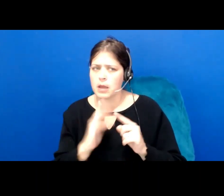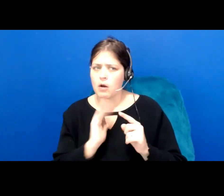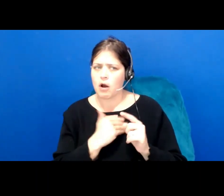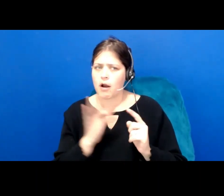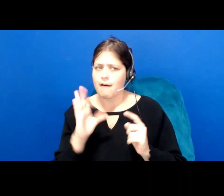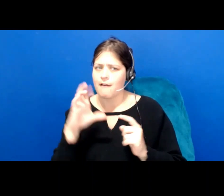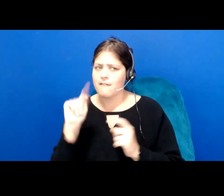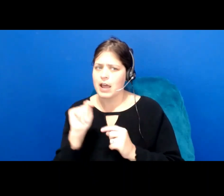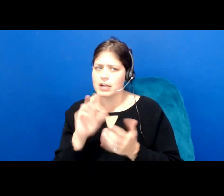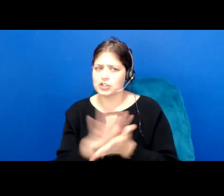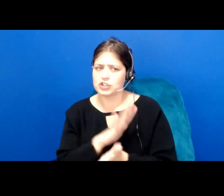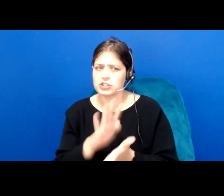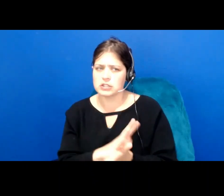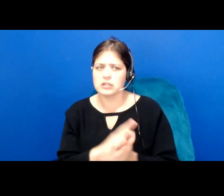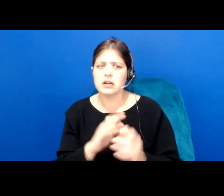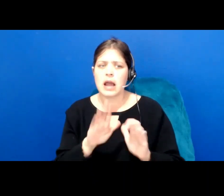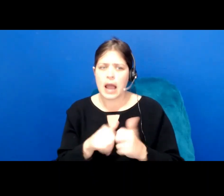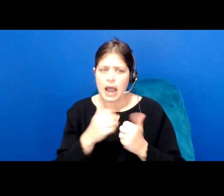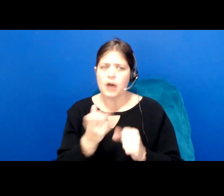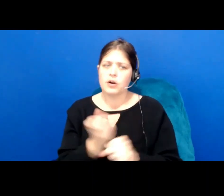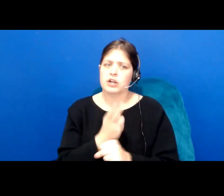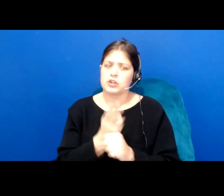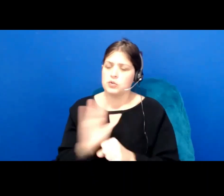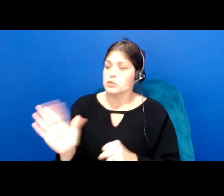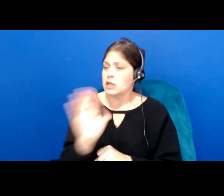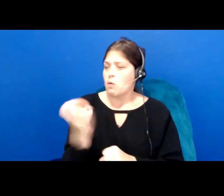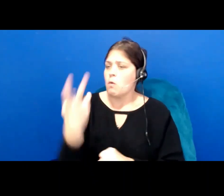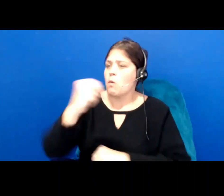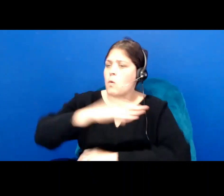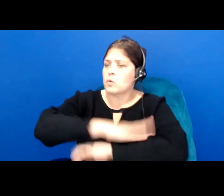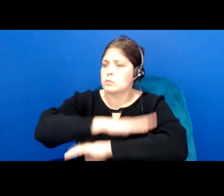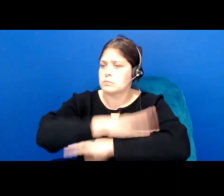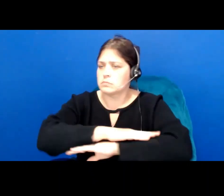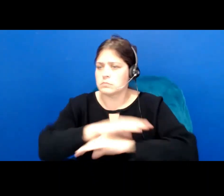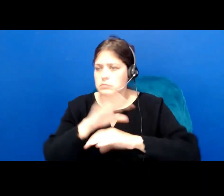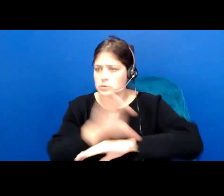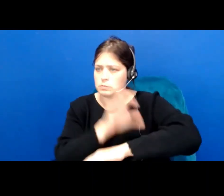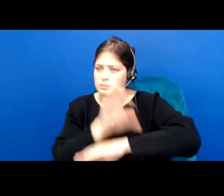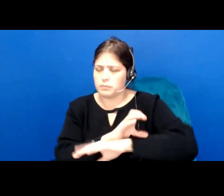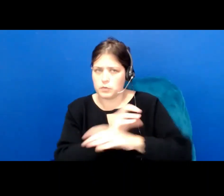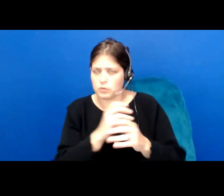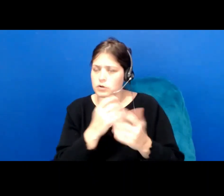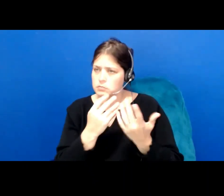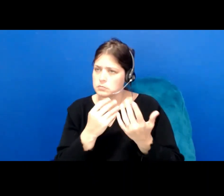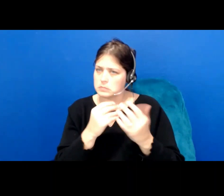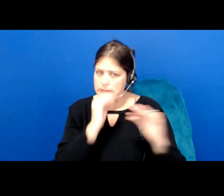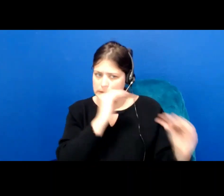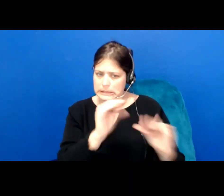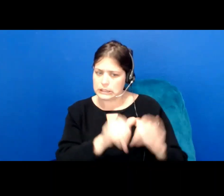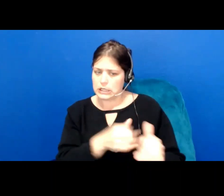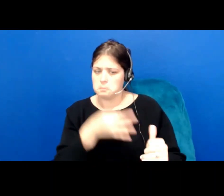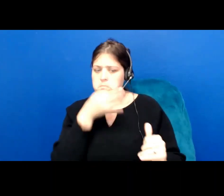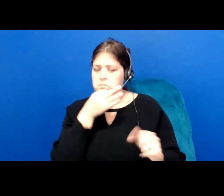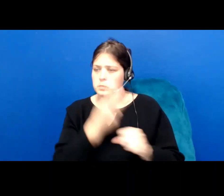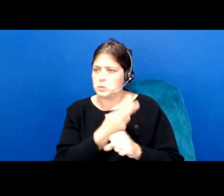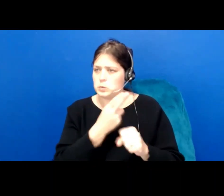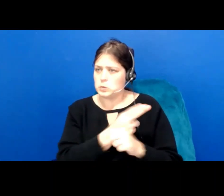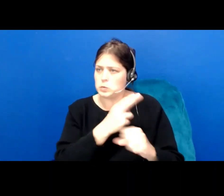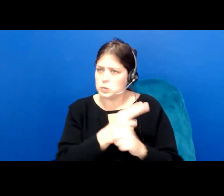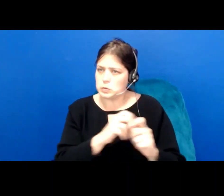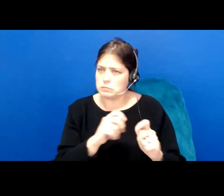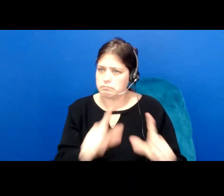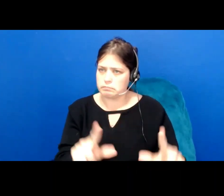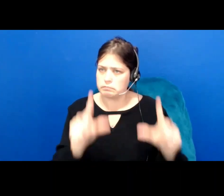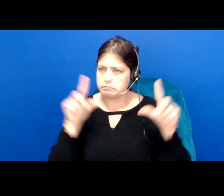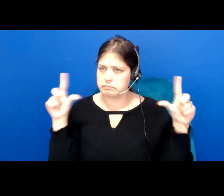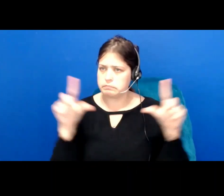how viewers can use their own desktops if they're not conversant with making the view larger. I think within iPresentation,